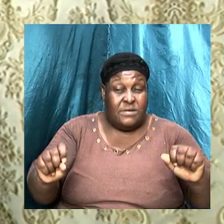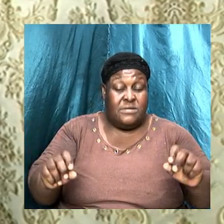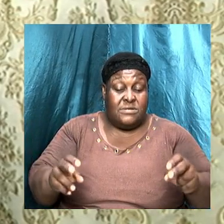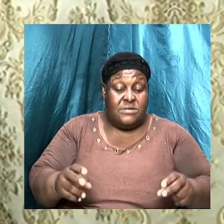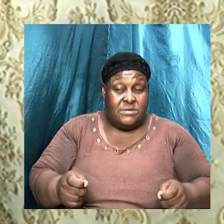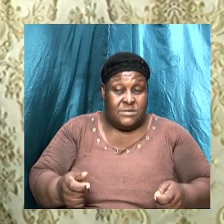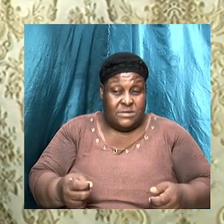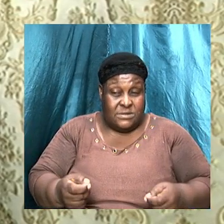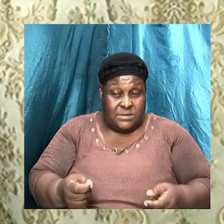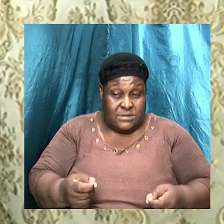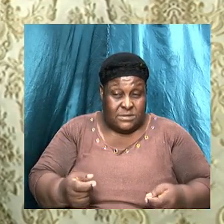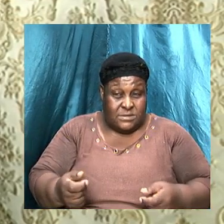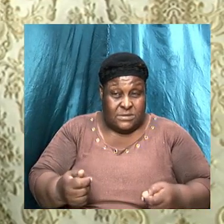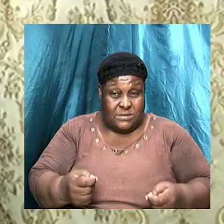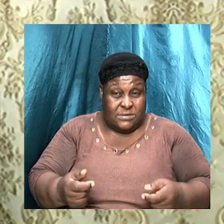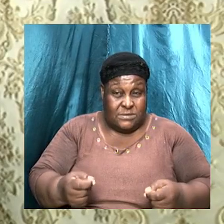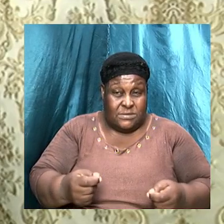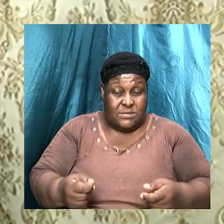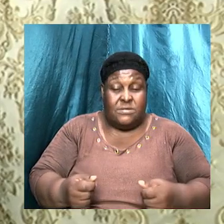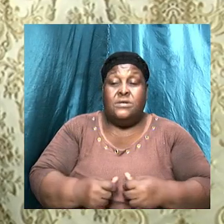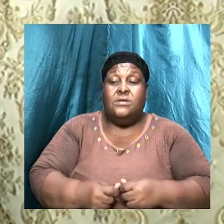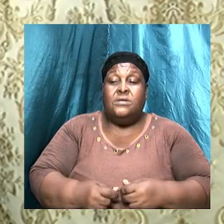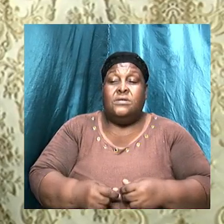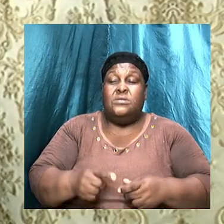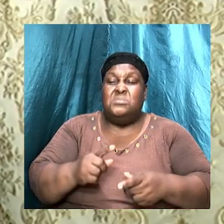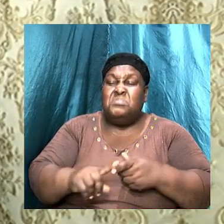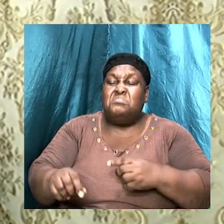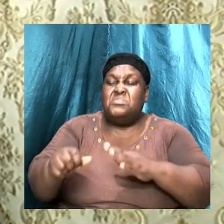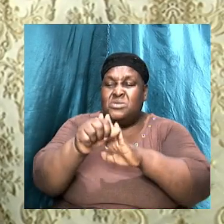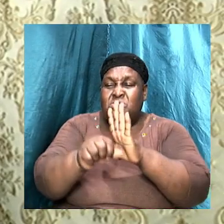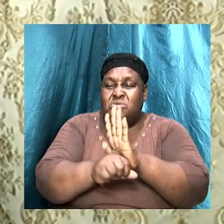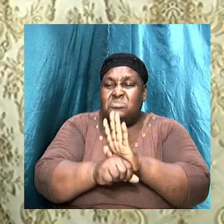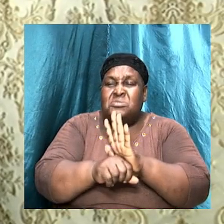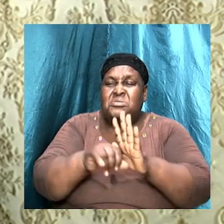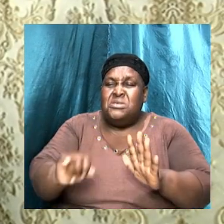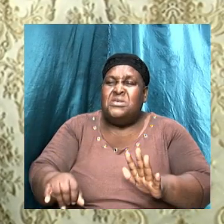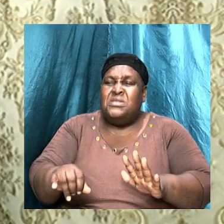According to the scripture that we just read,